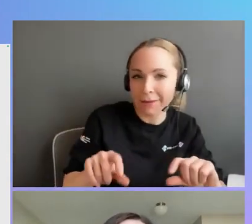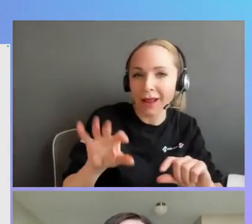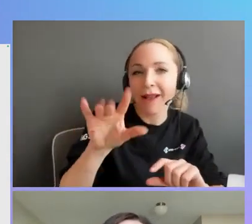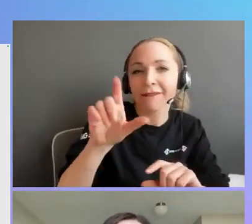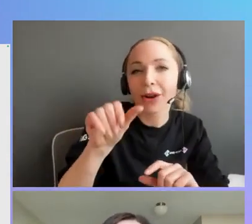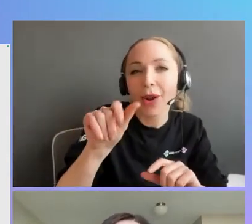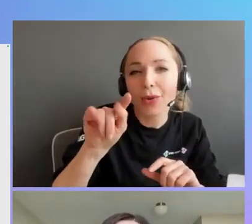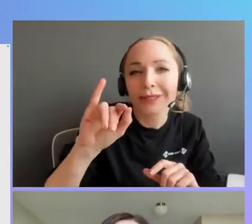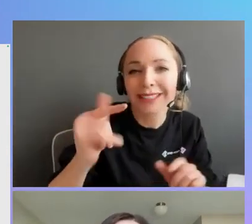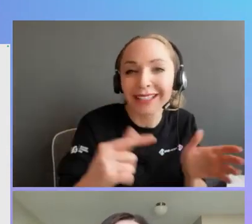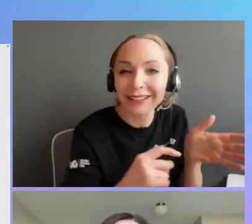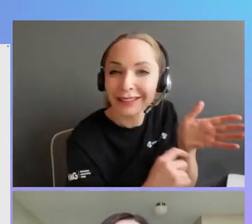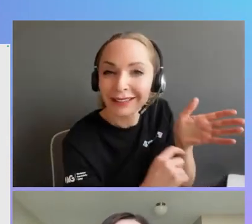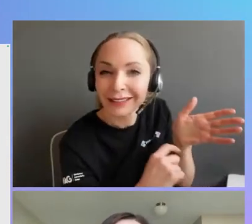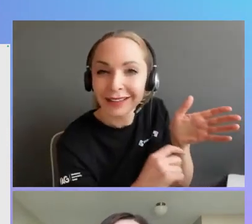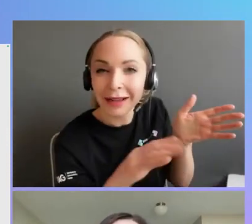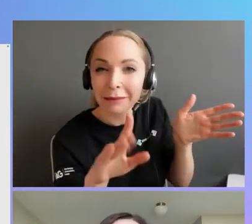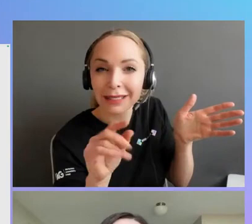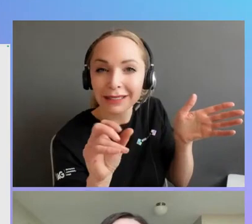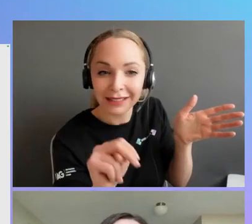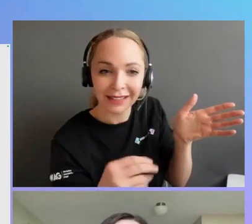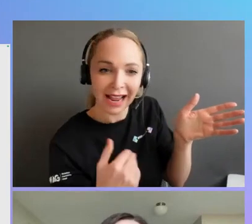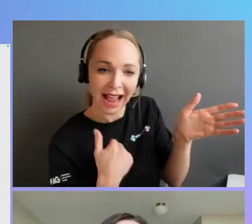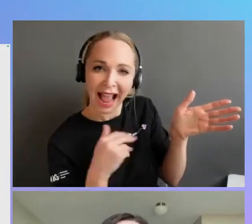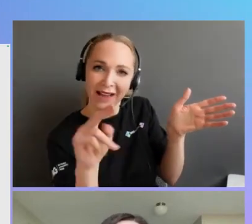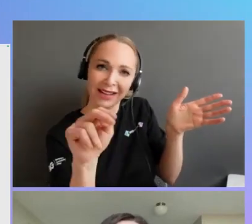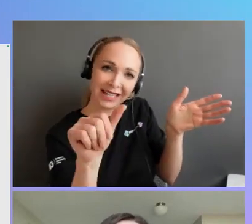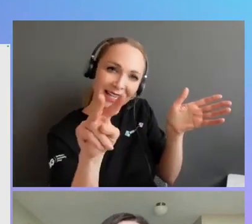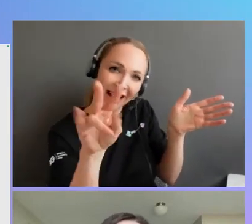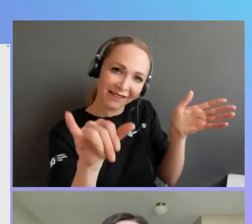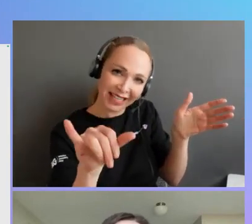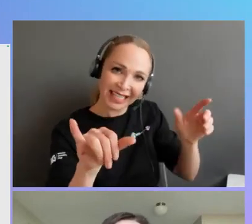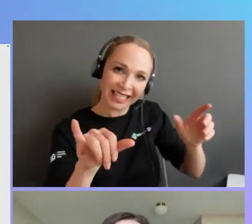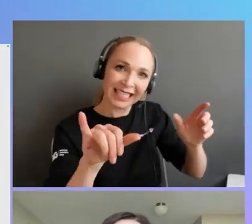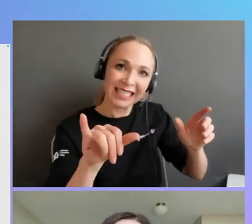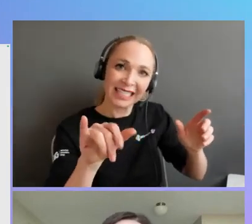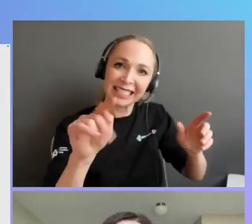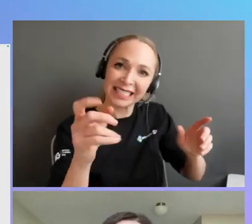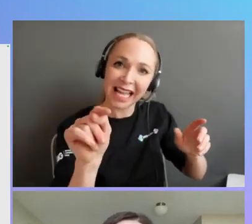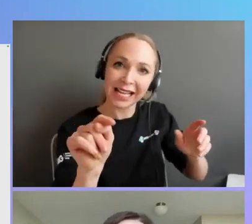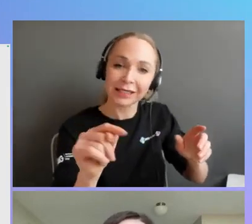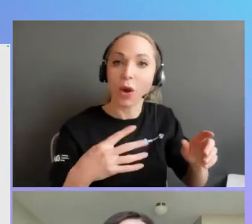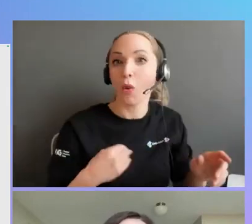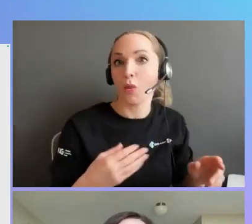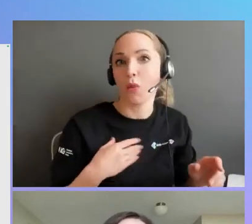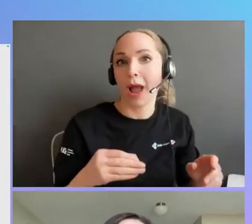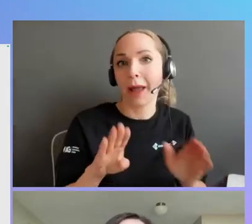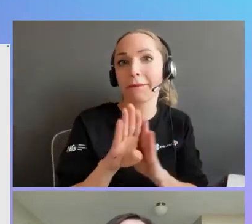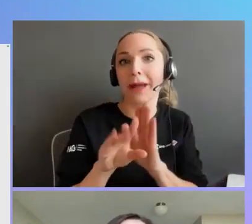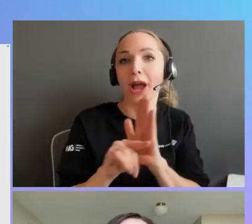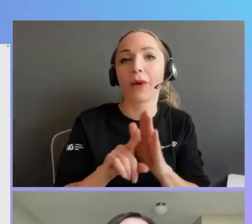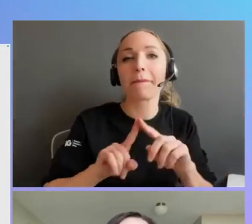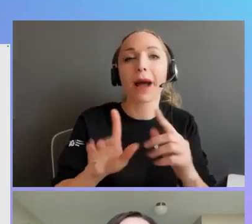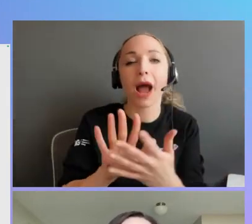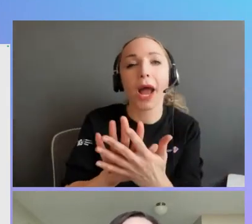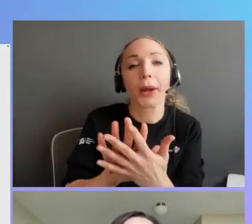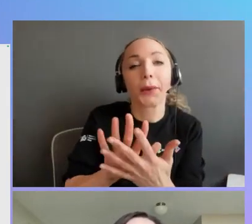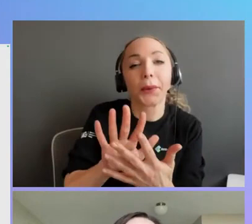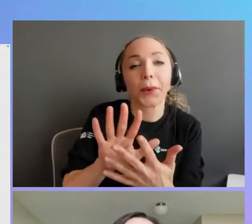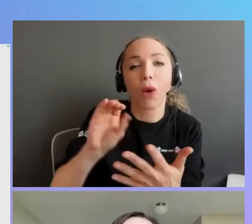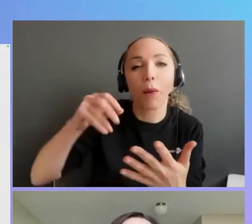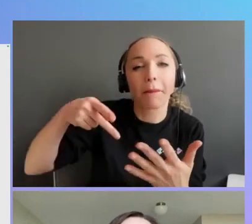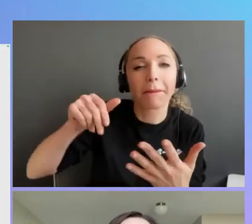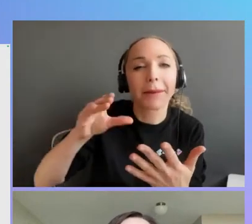navy text, and then it has a white background. But the white background actually has its opacity reduced to 60%.